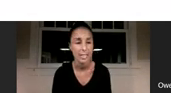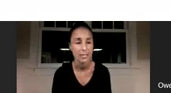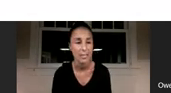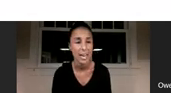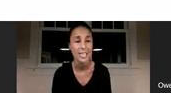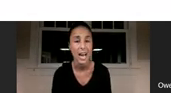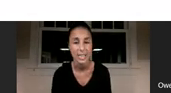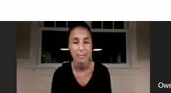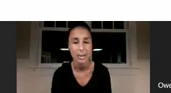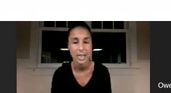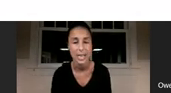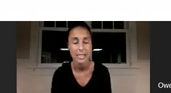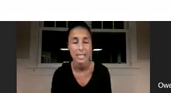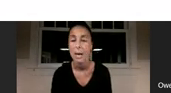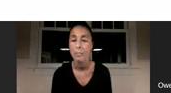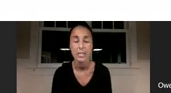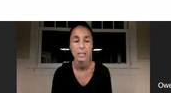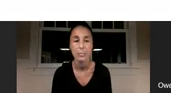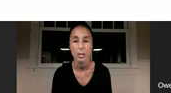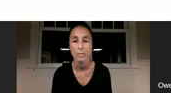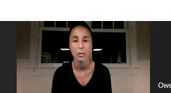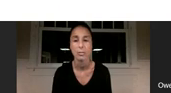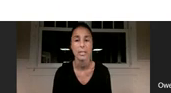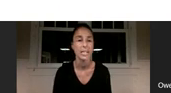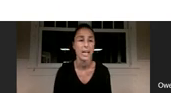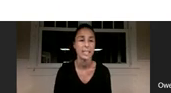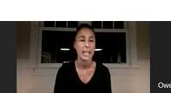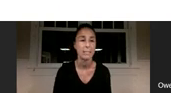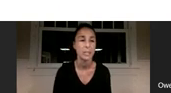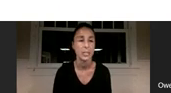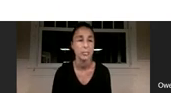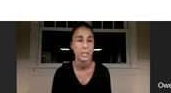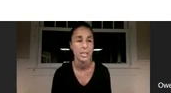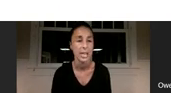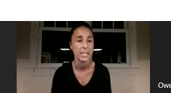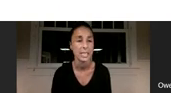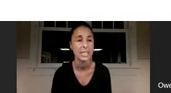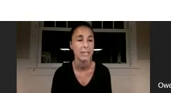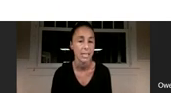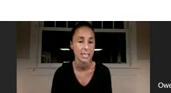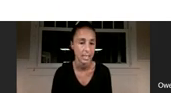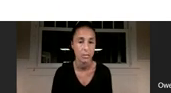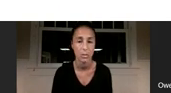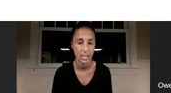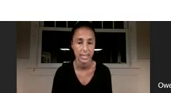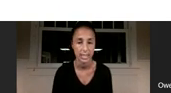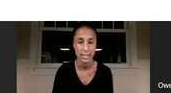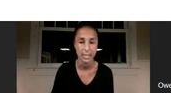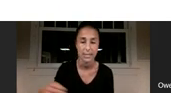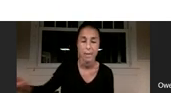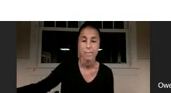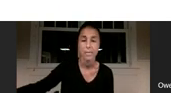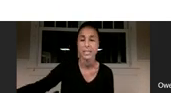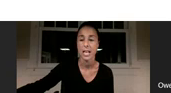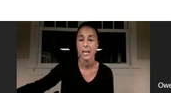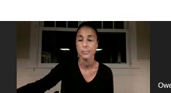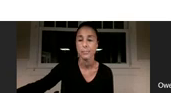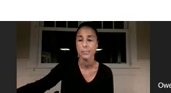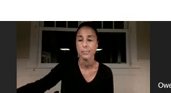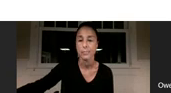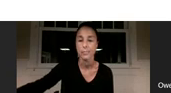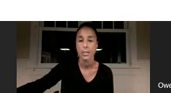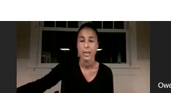can be attractive and highly amenitized, but still more affordable than the unattainable new buildings in, say, Reston or Tysons.